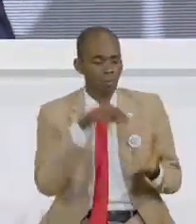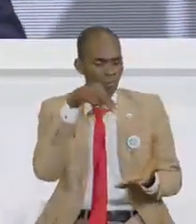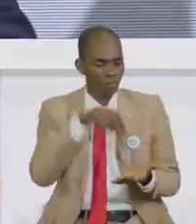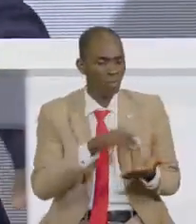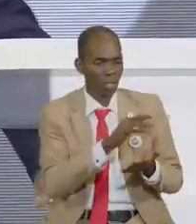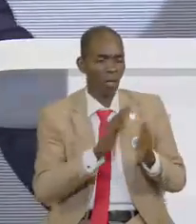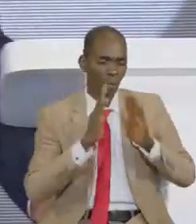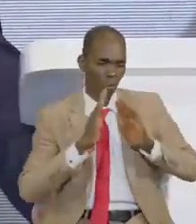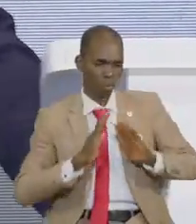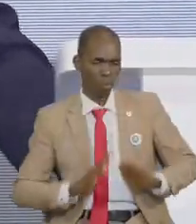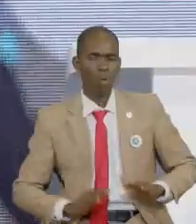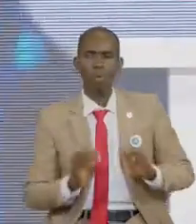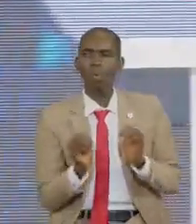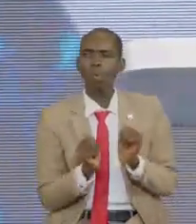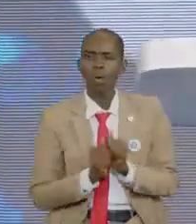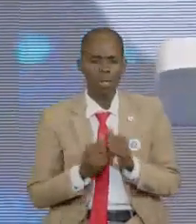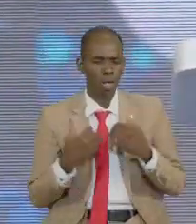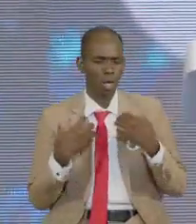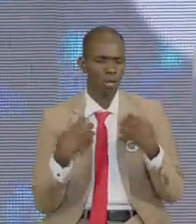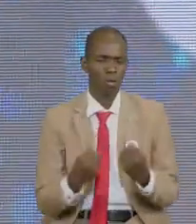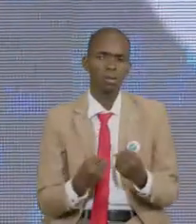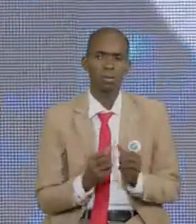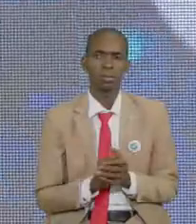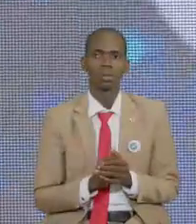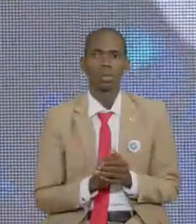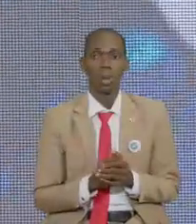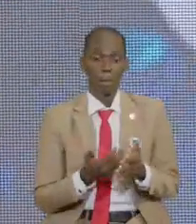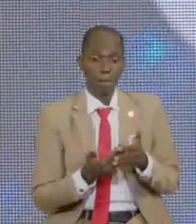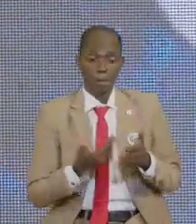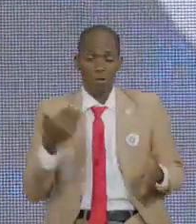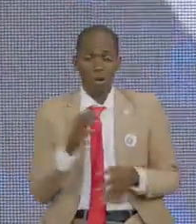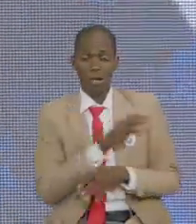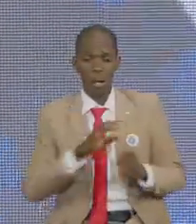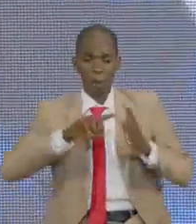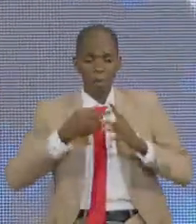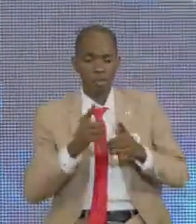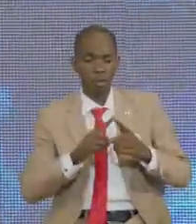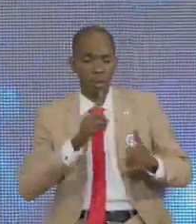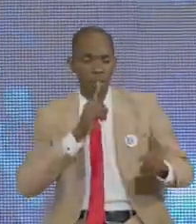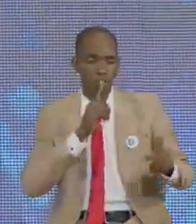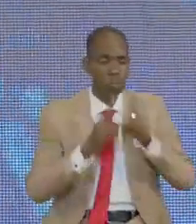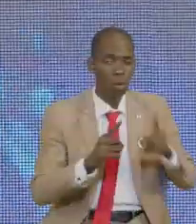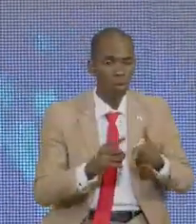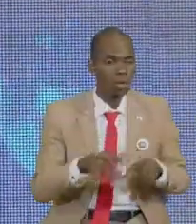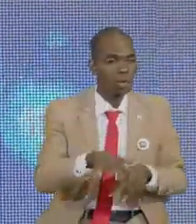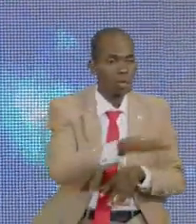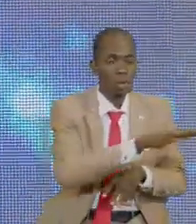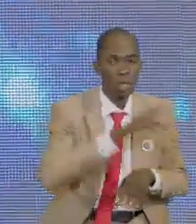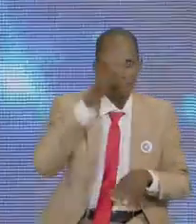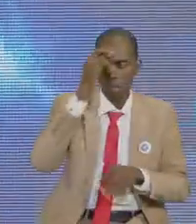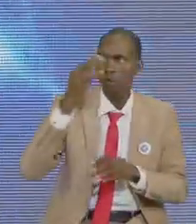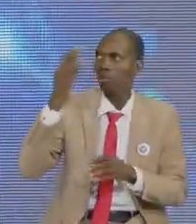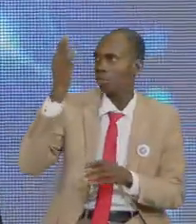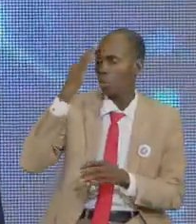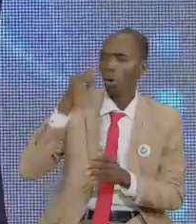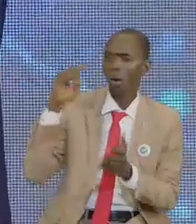courageously. Before he even cast them out, they recognized him. And they said,